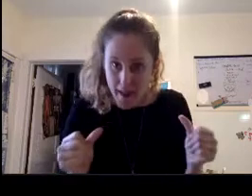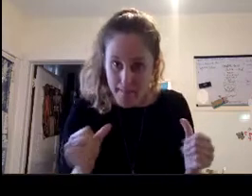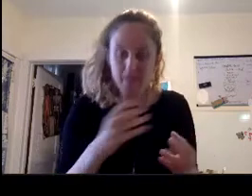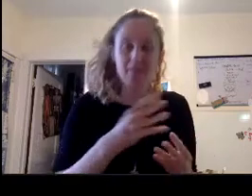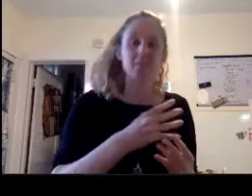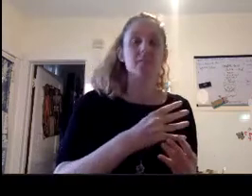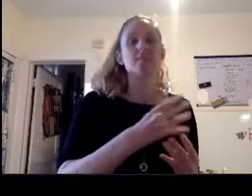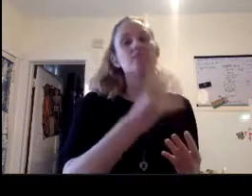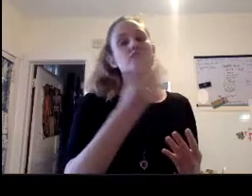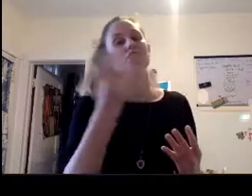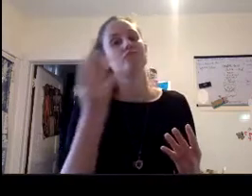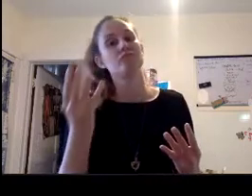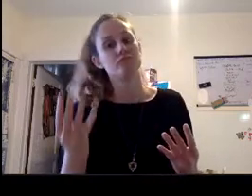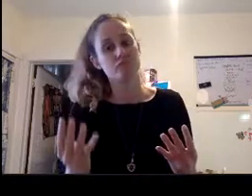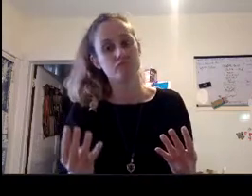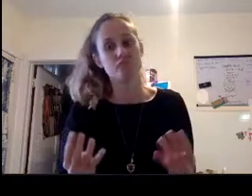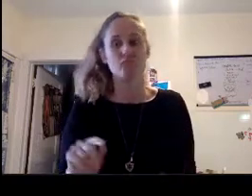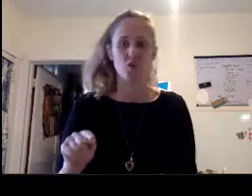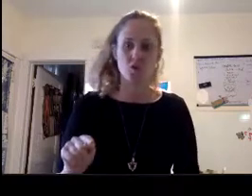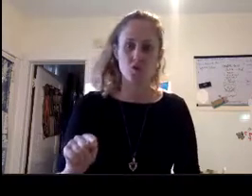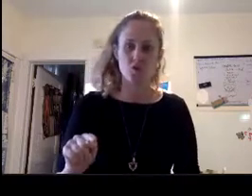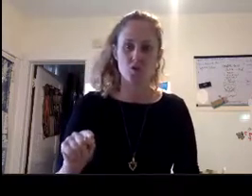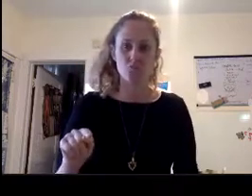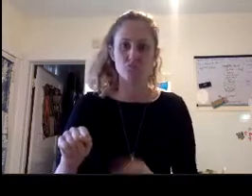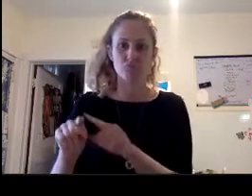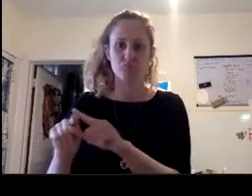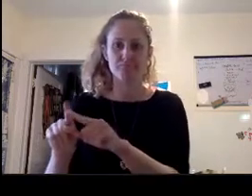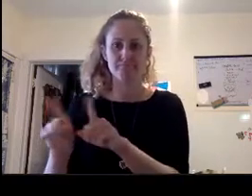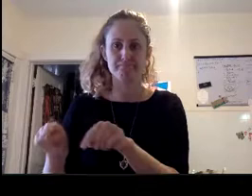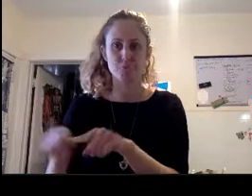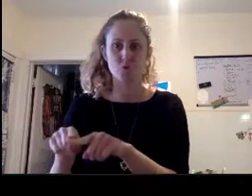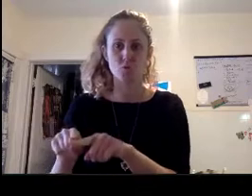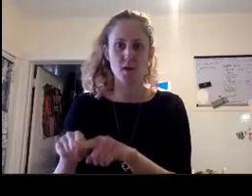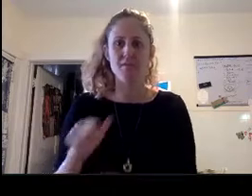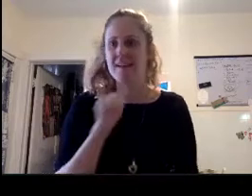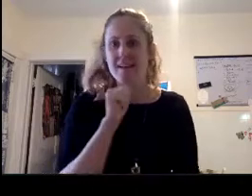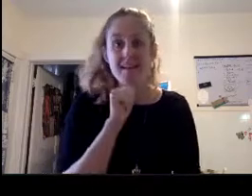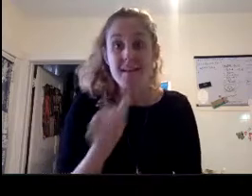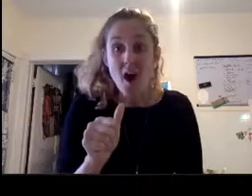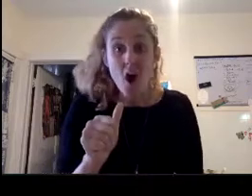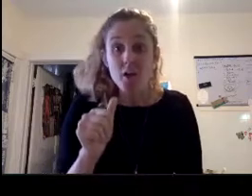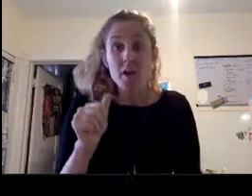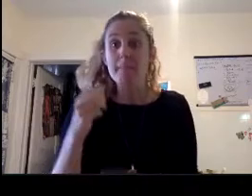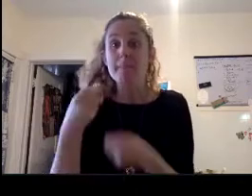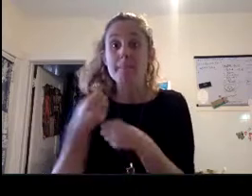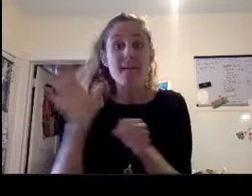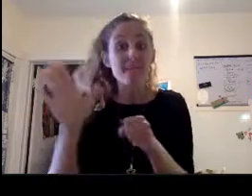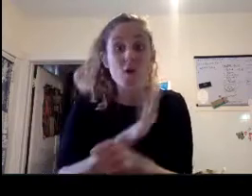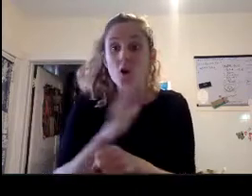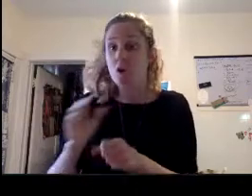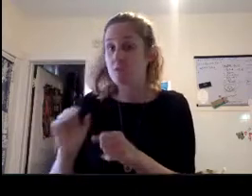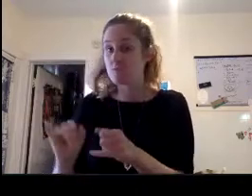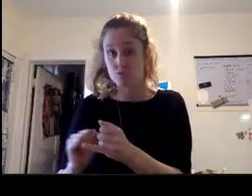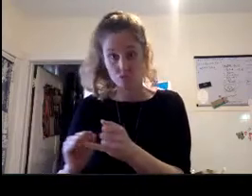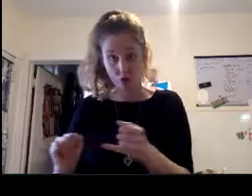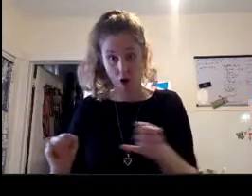pick random shapes. I'm going to pick a square. And I'm not drawing the bottom of the line for a reason. I'll show you in a minute. But I'm